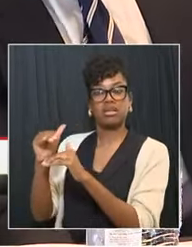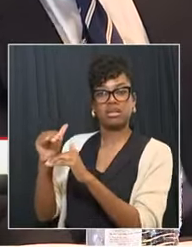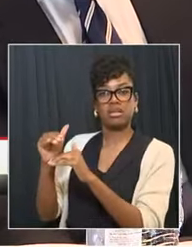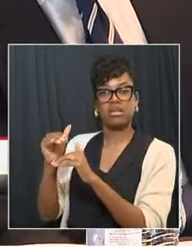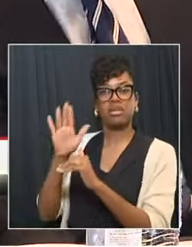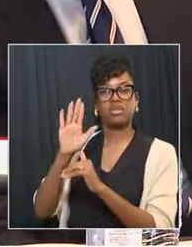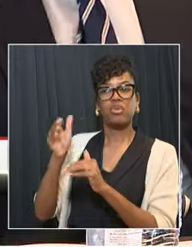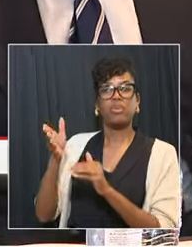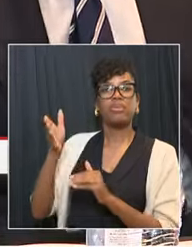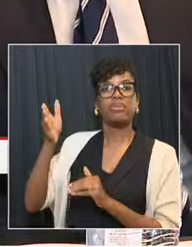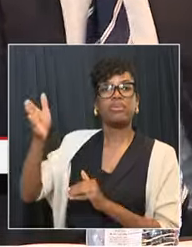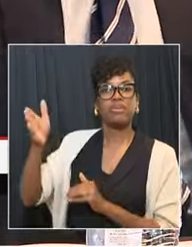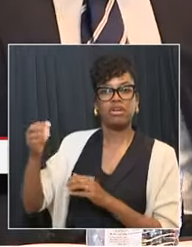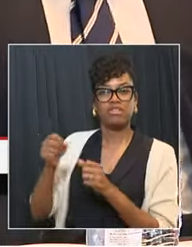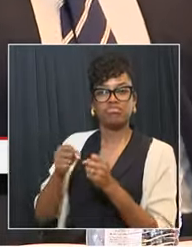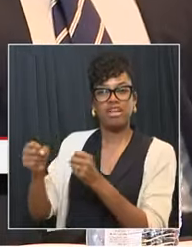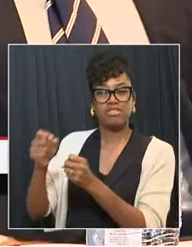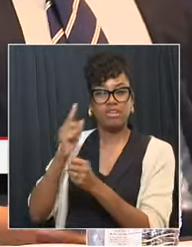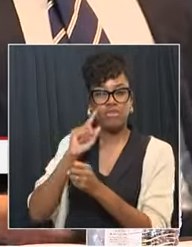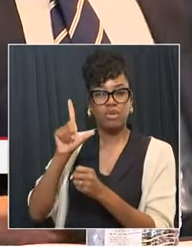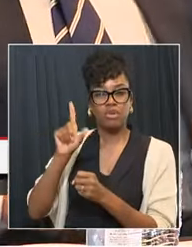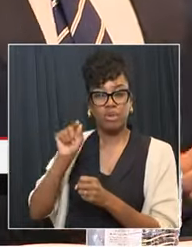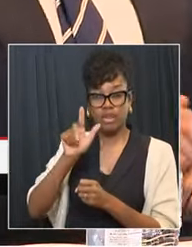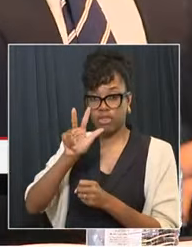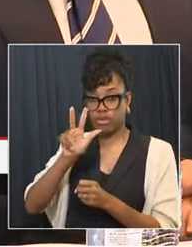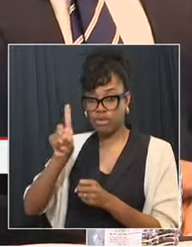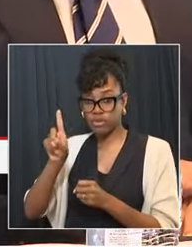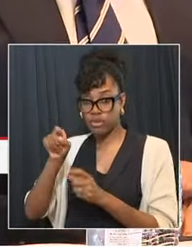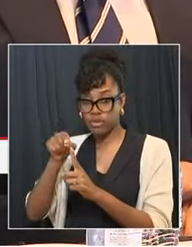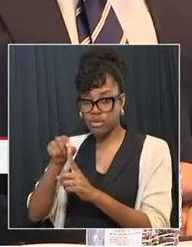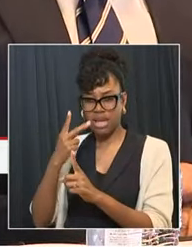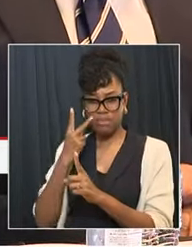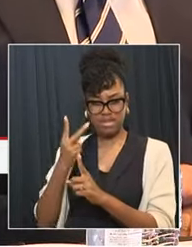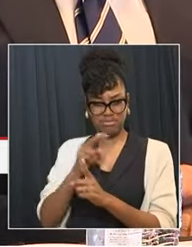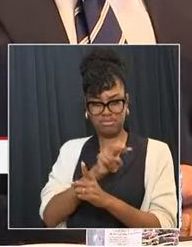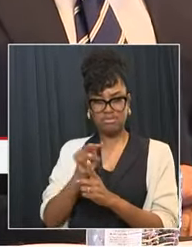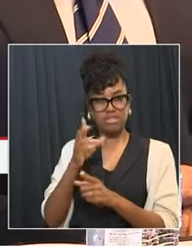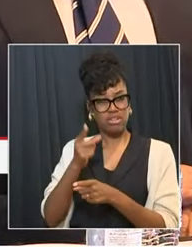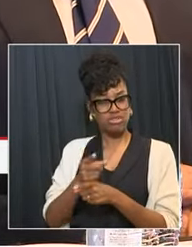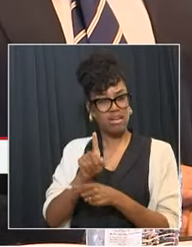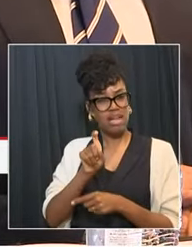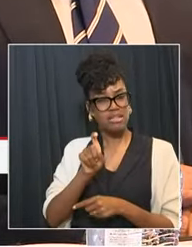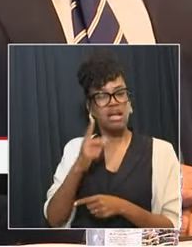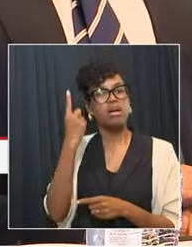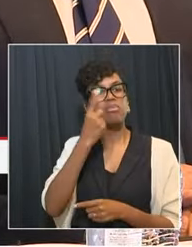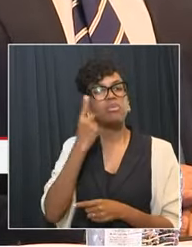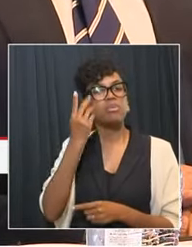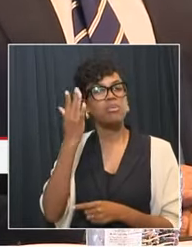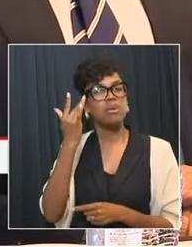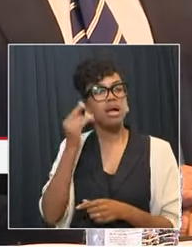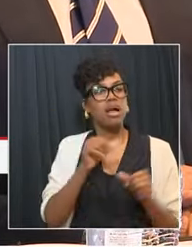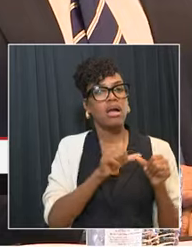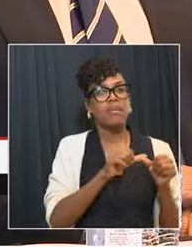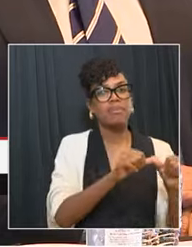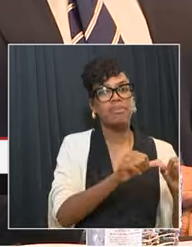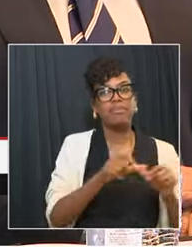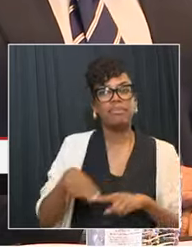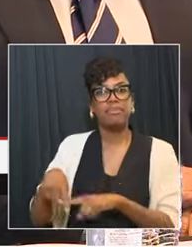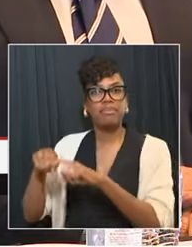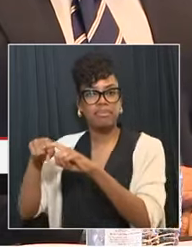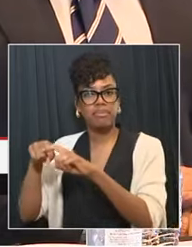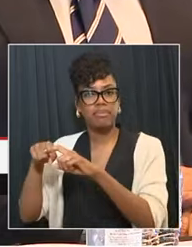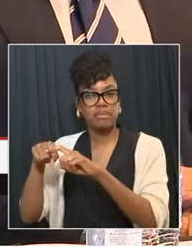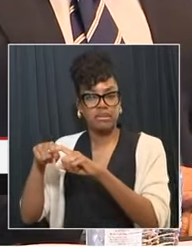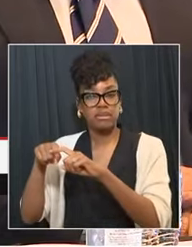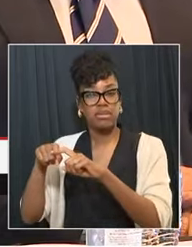until about 2032. I guess, am I seeing that correct? And I'm just wondering why we would sort of in that sense, abandon